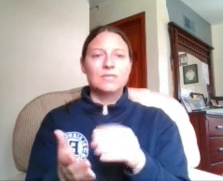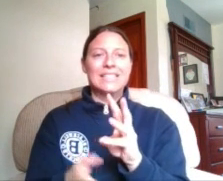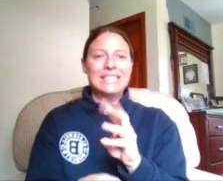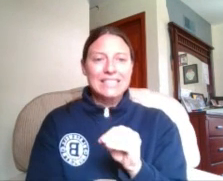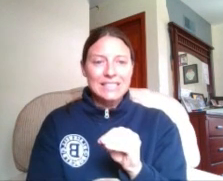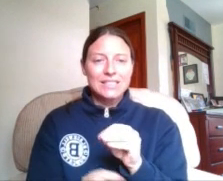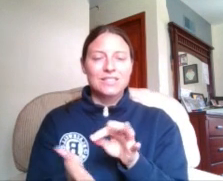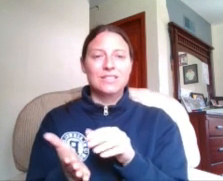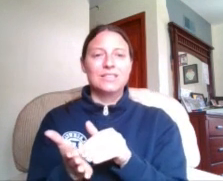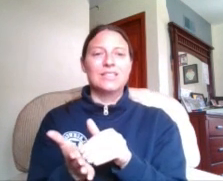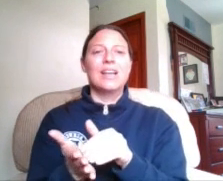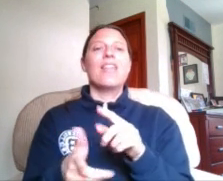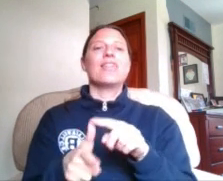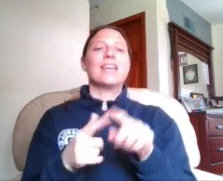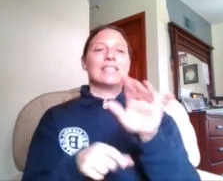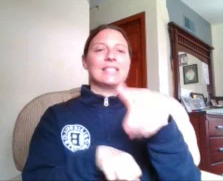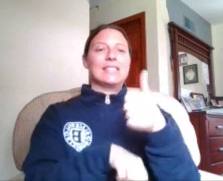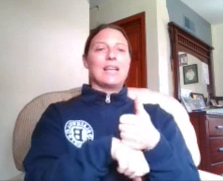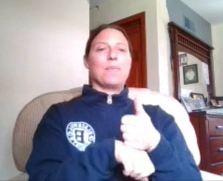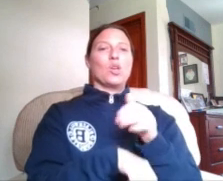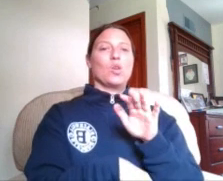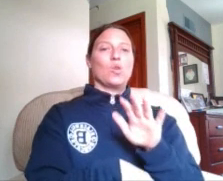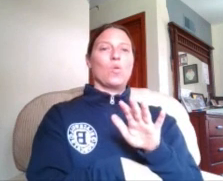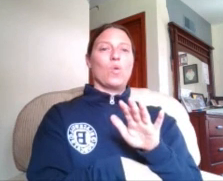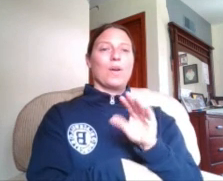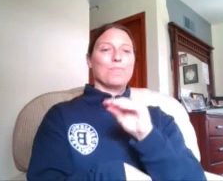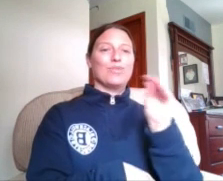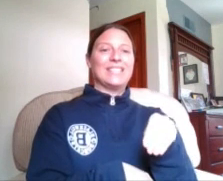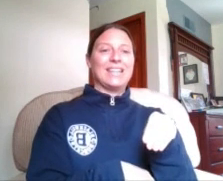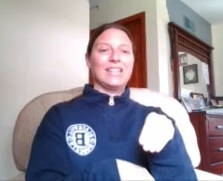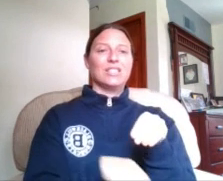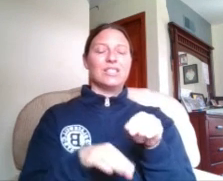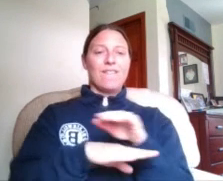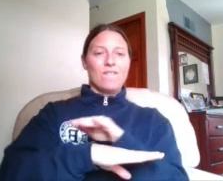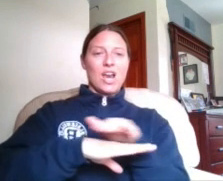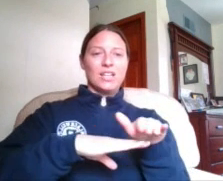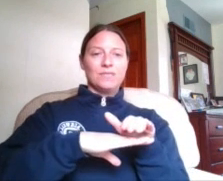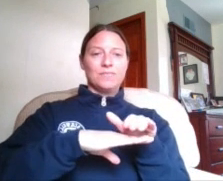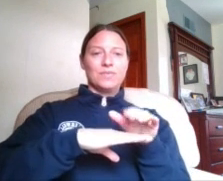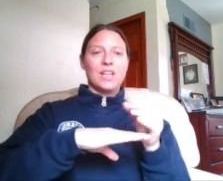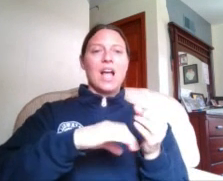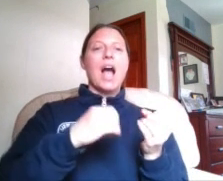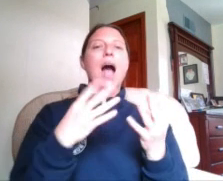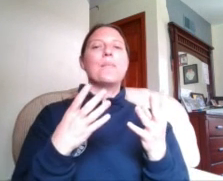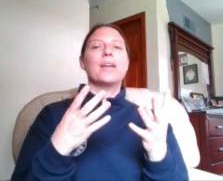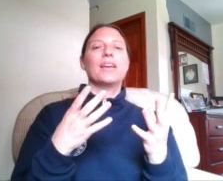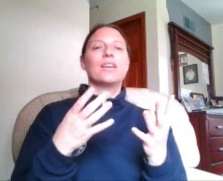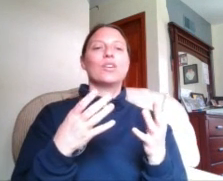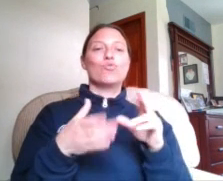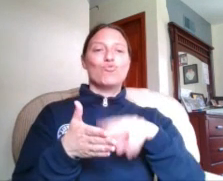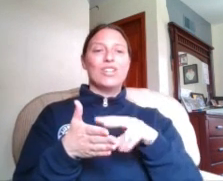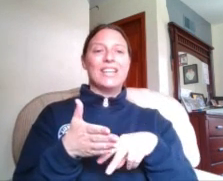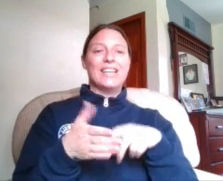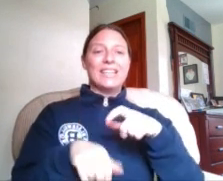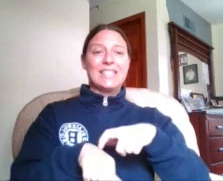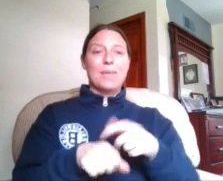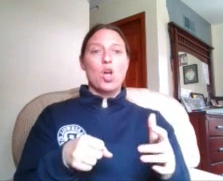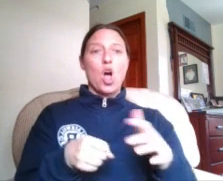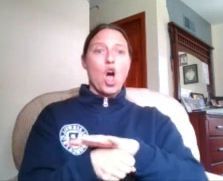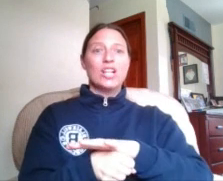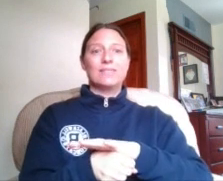set up the relative frequency. Again, we need to count how many reading times we have all